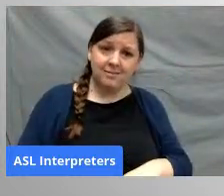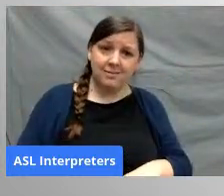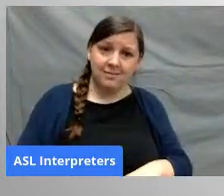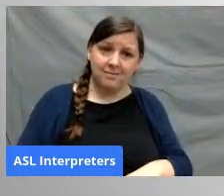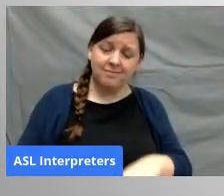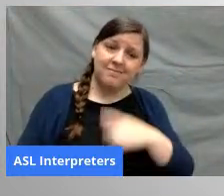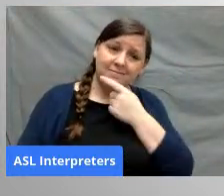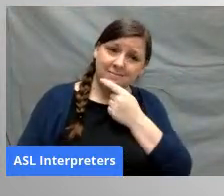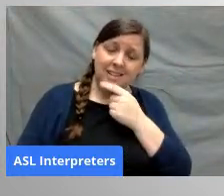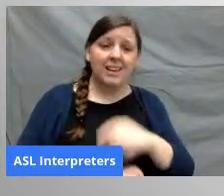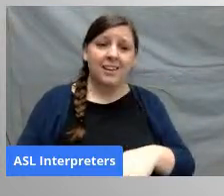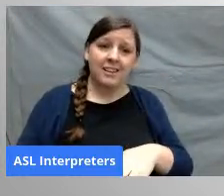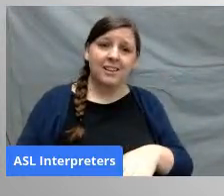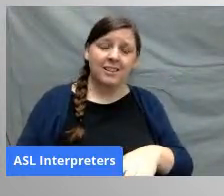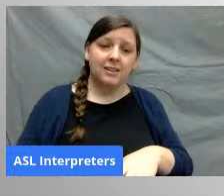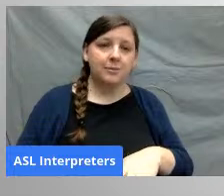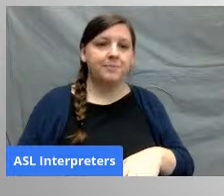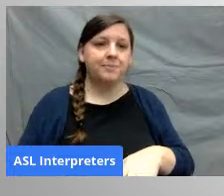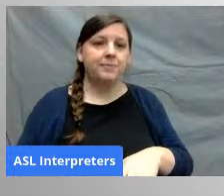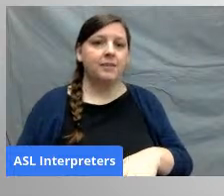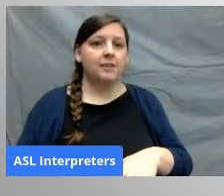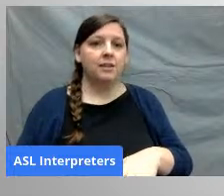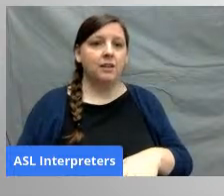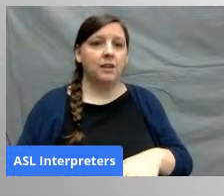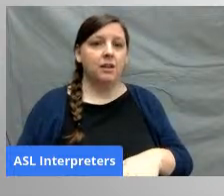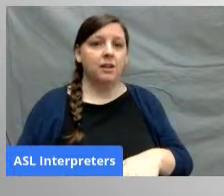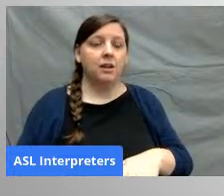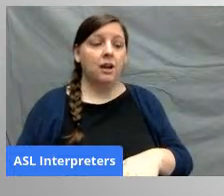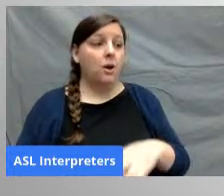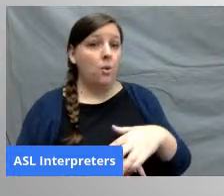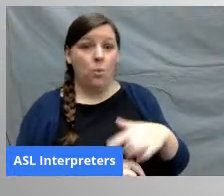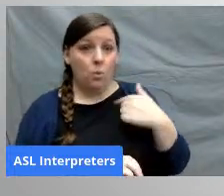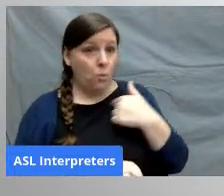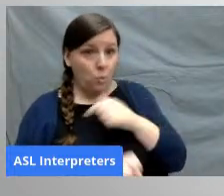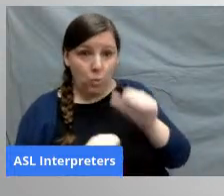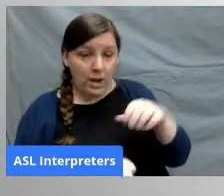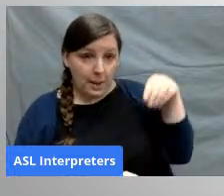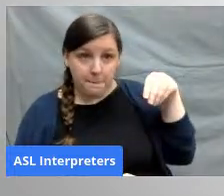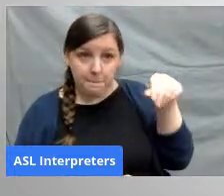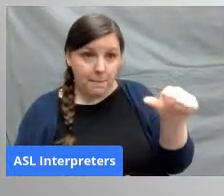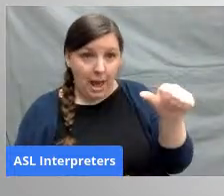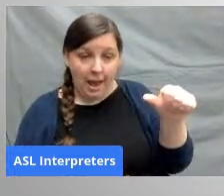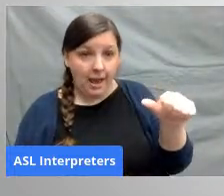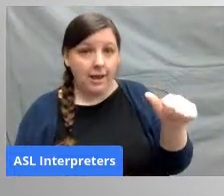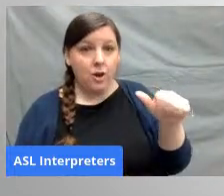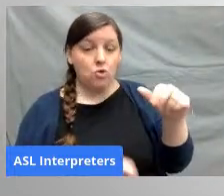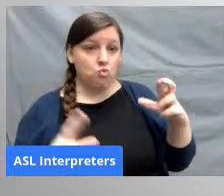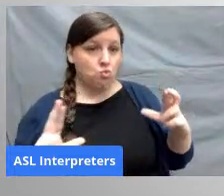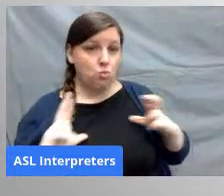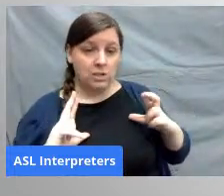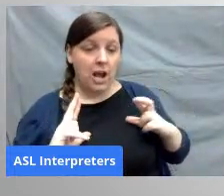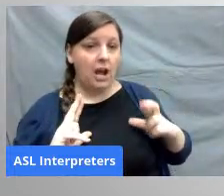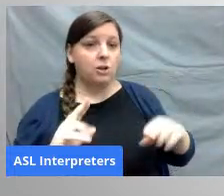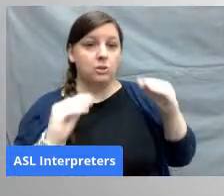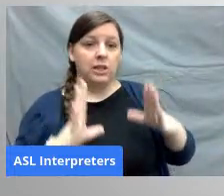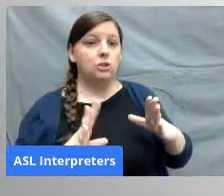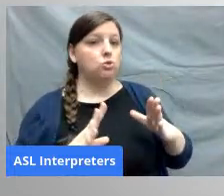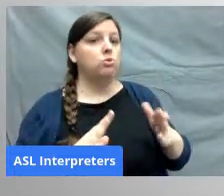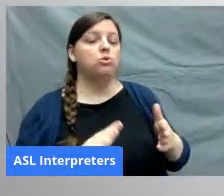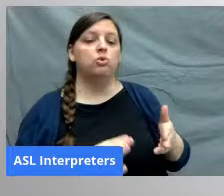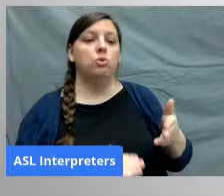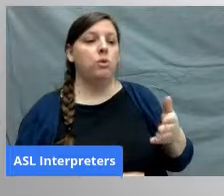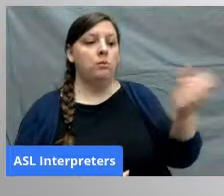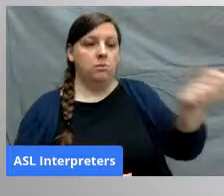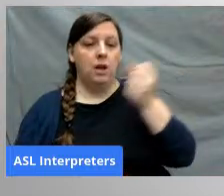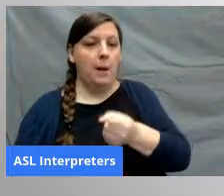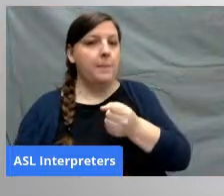but we're gonna have to we can pay retired teachers to come in and be reading interventionists. We can reinvest in